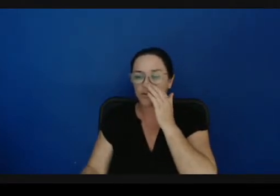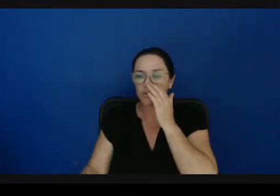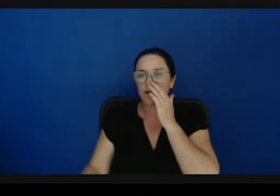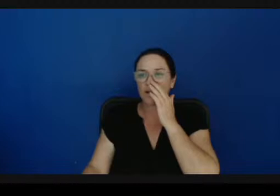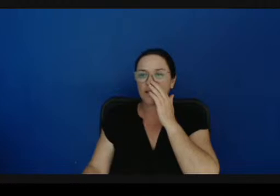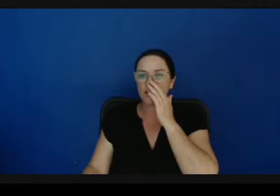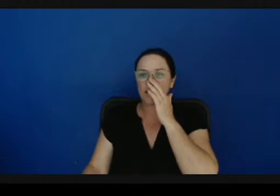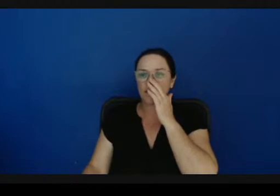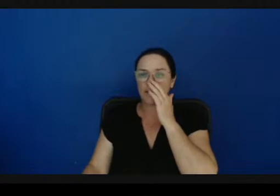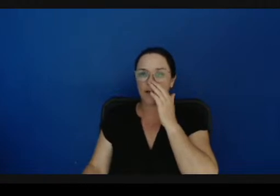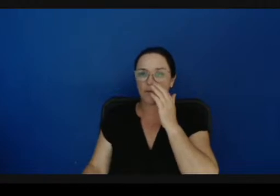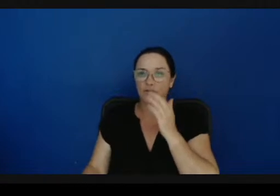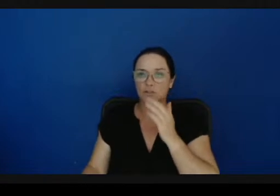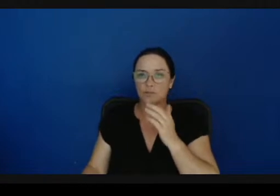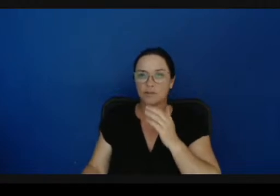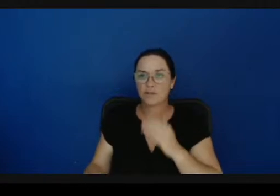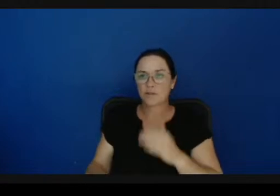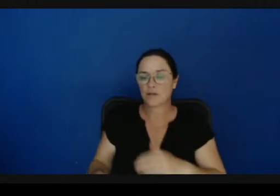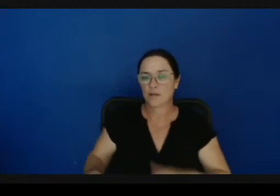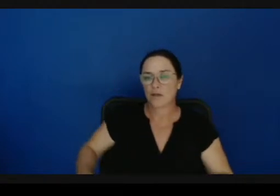So interesting. And